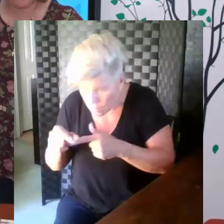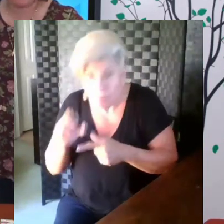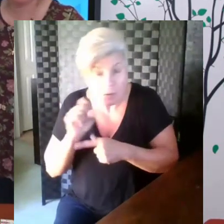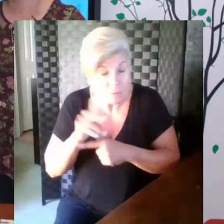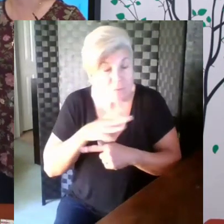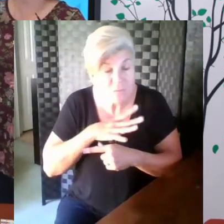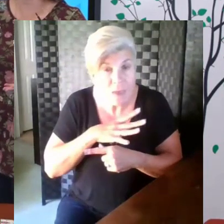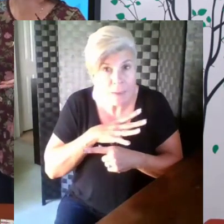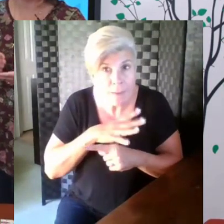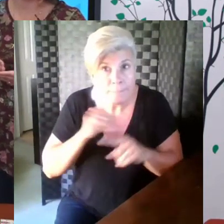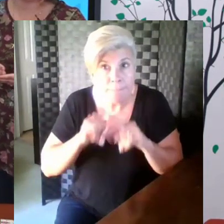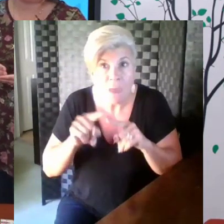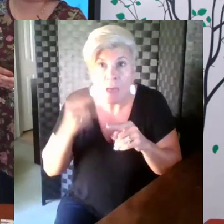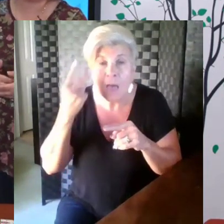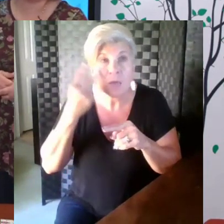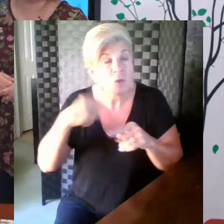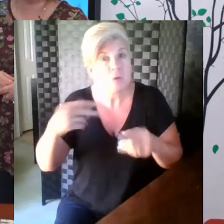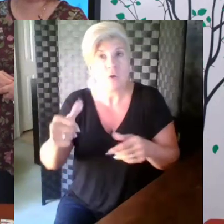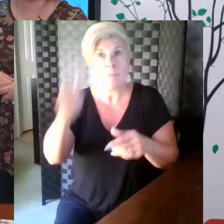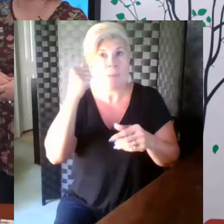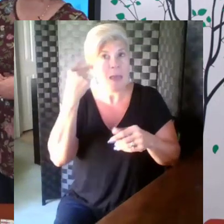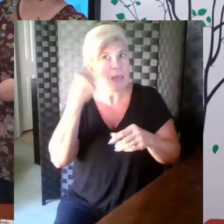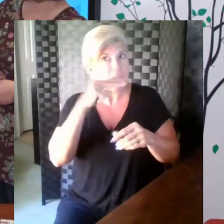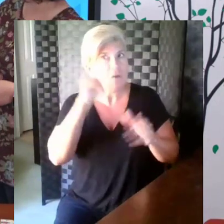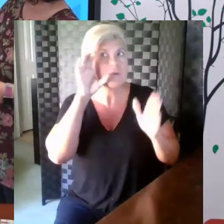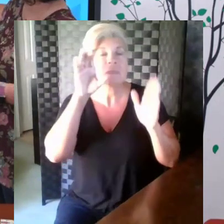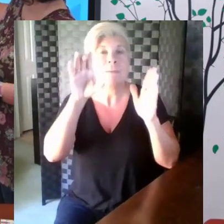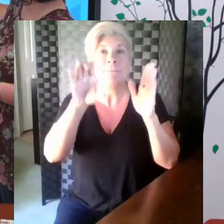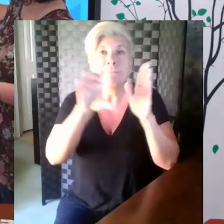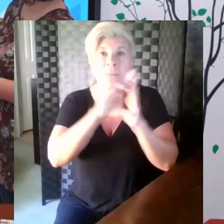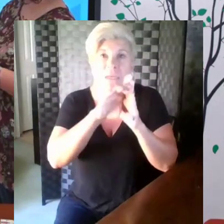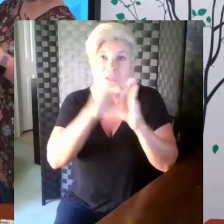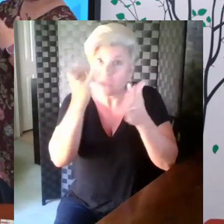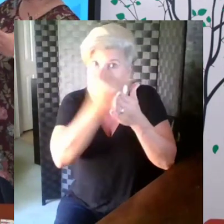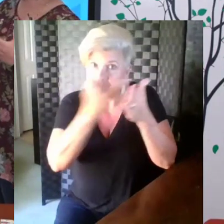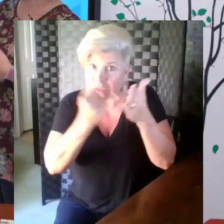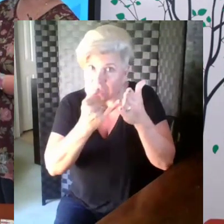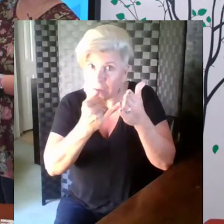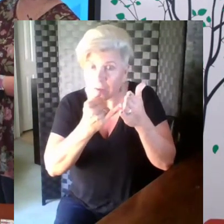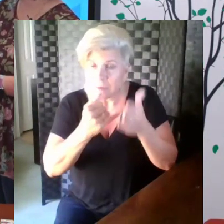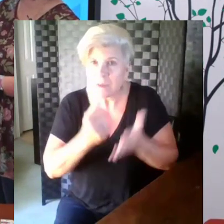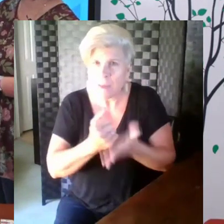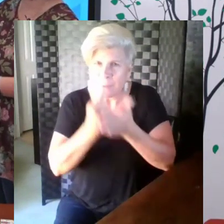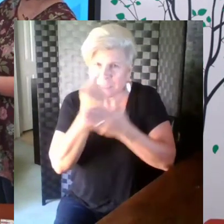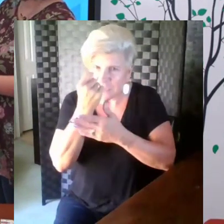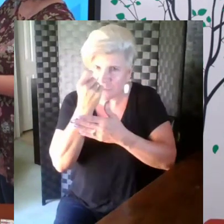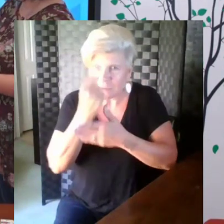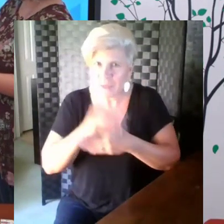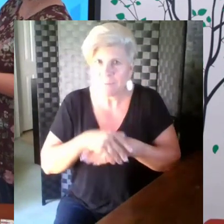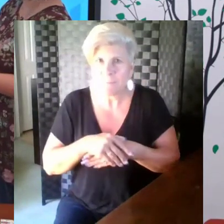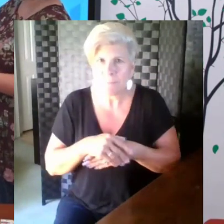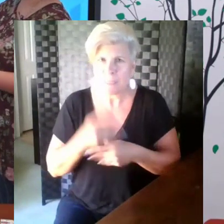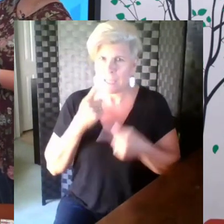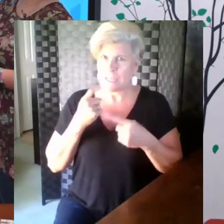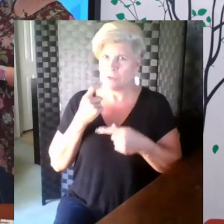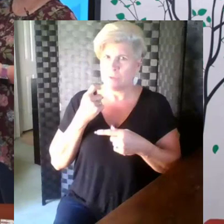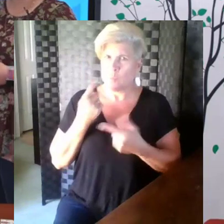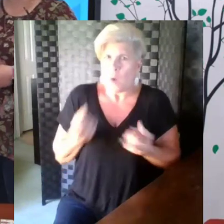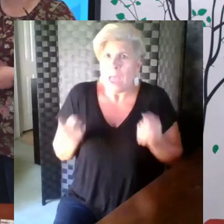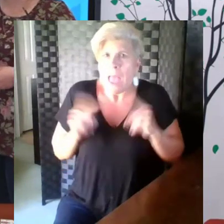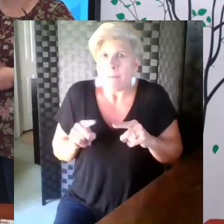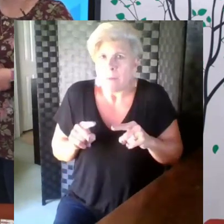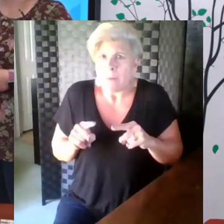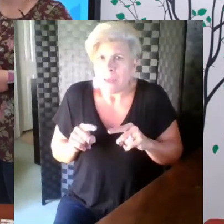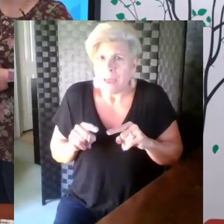that's okay. But you can always go back and look at the illustrations and to have those thoughts. Ask yourself, what